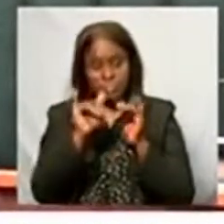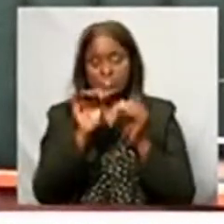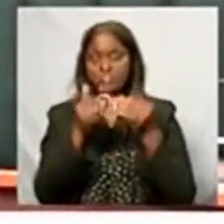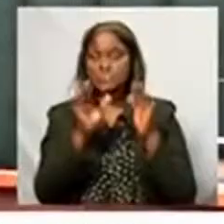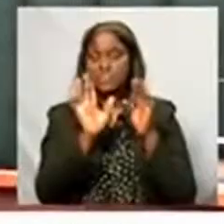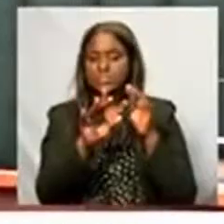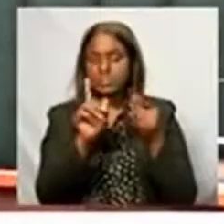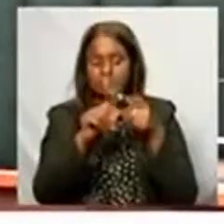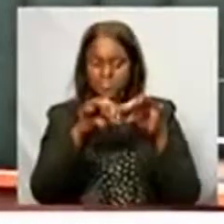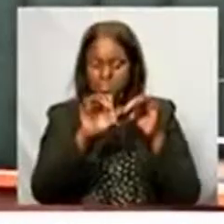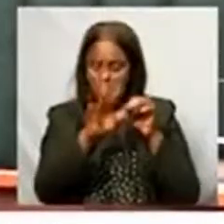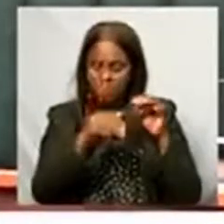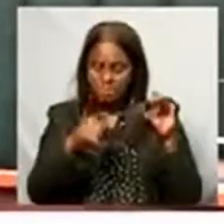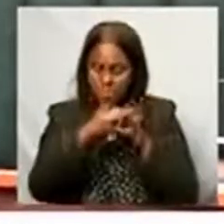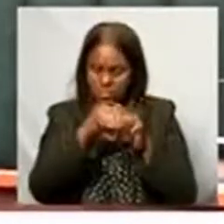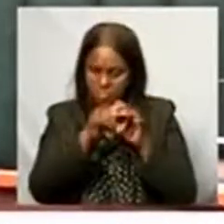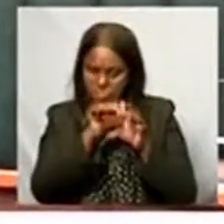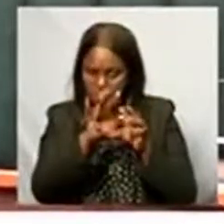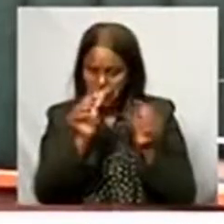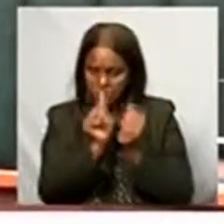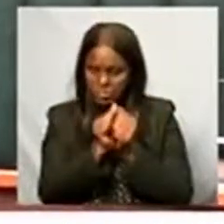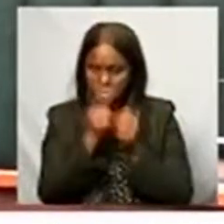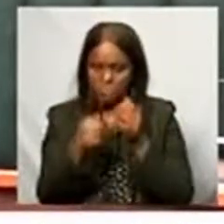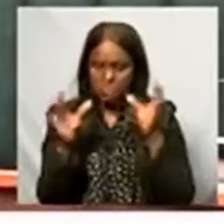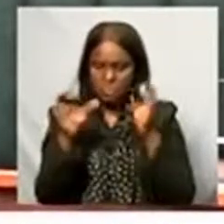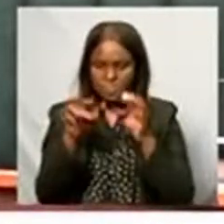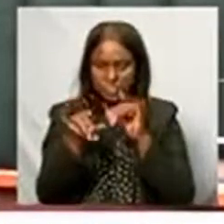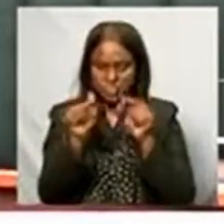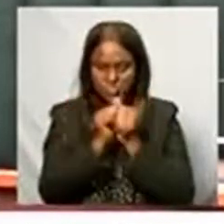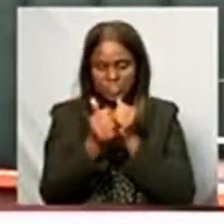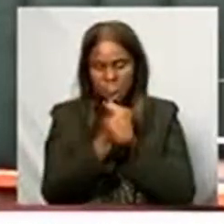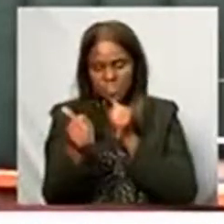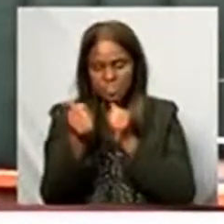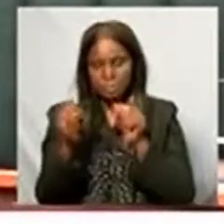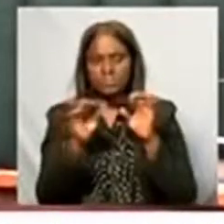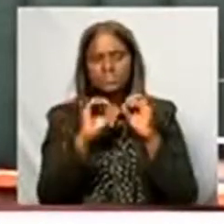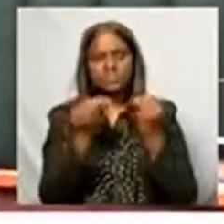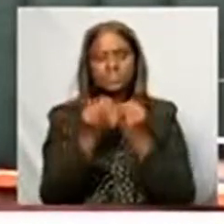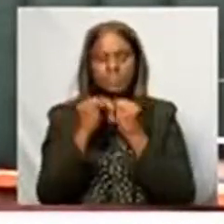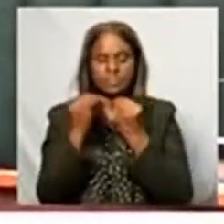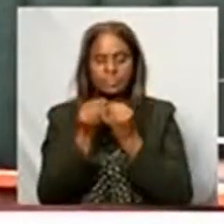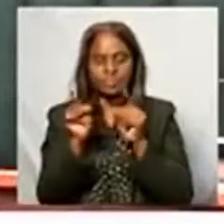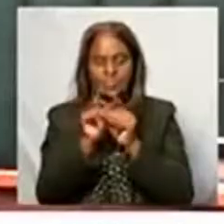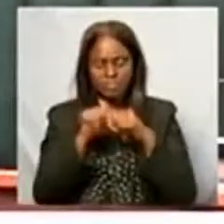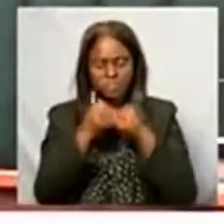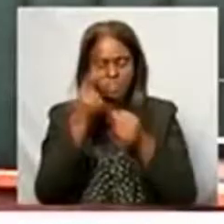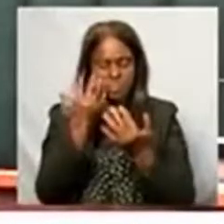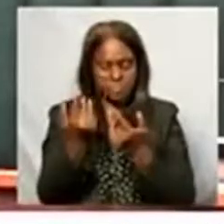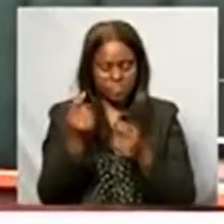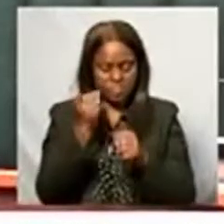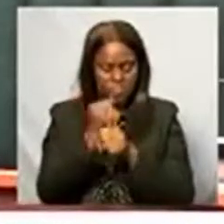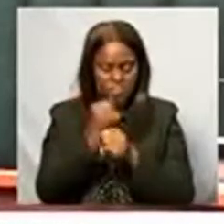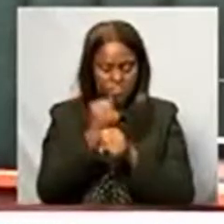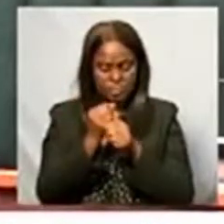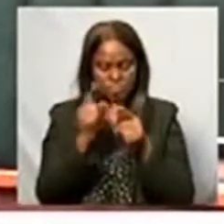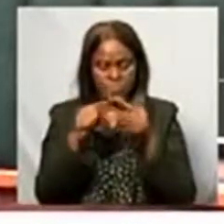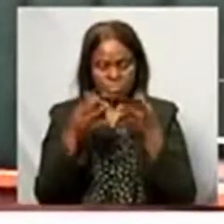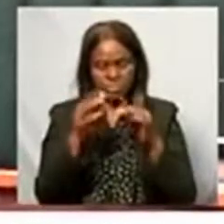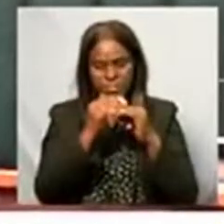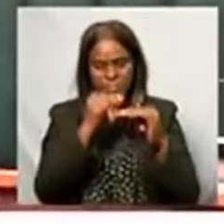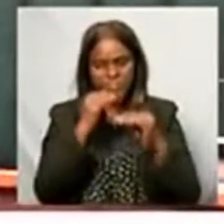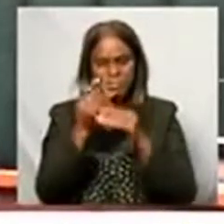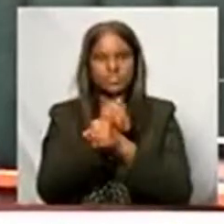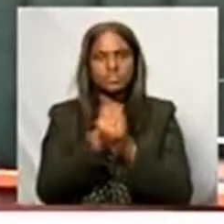open to continued engagement with the committee and the other oversight bodies as we work collectively to deliver equitable,